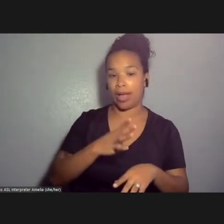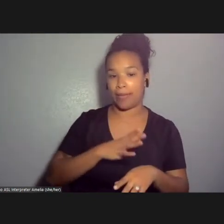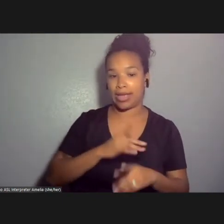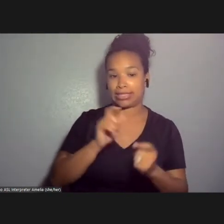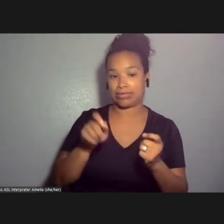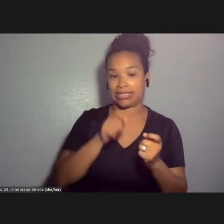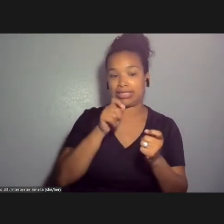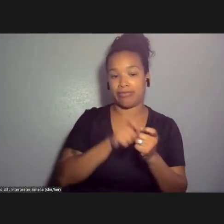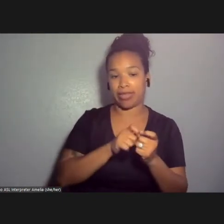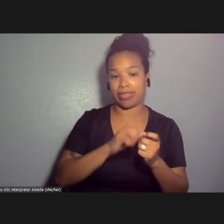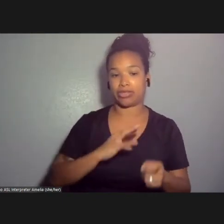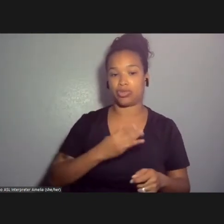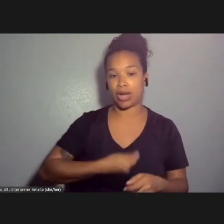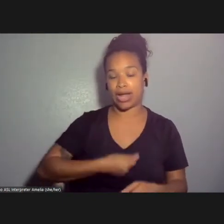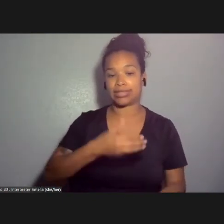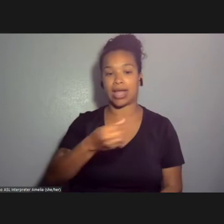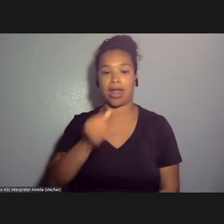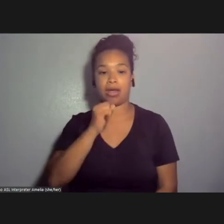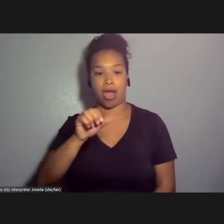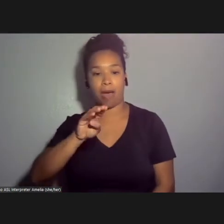we're talking about something with gender. So here we go.